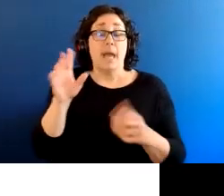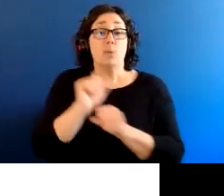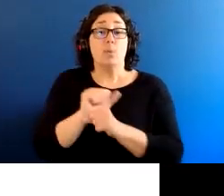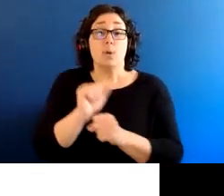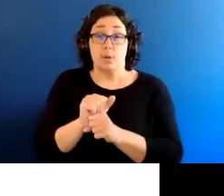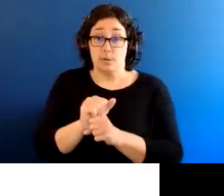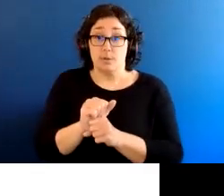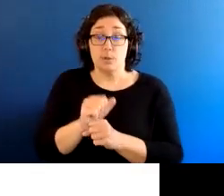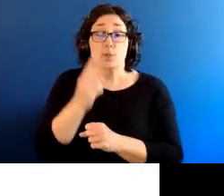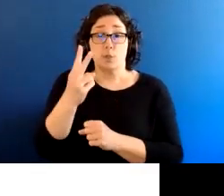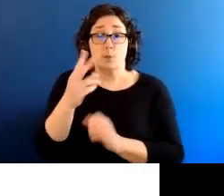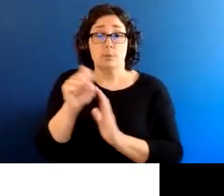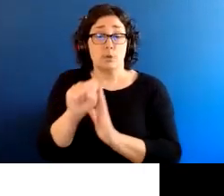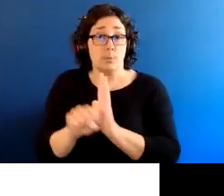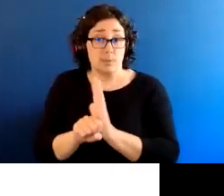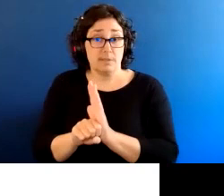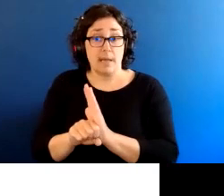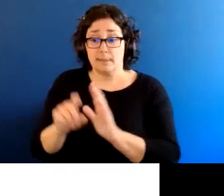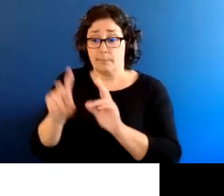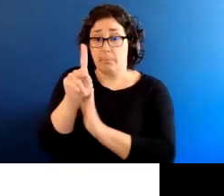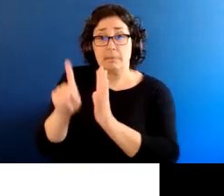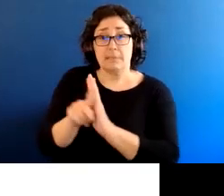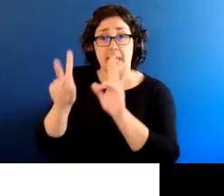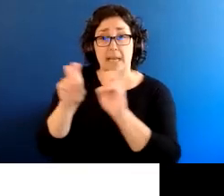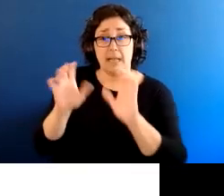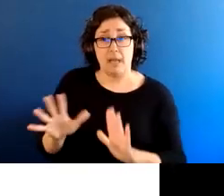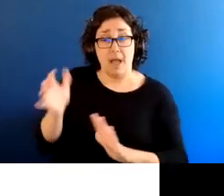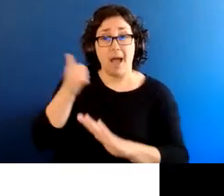policy analyst with the